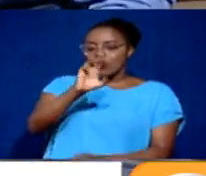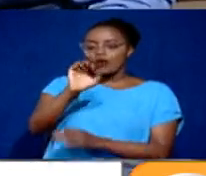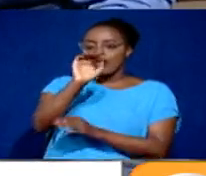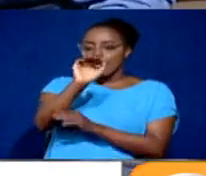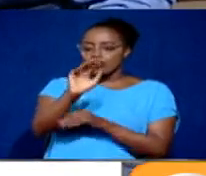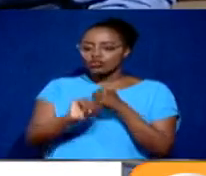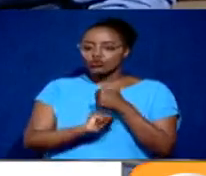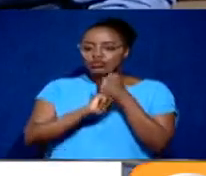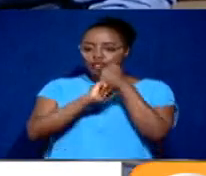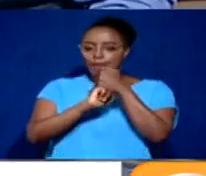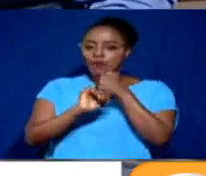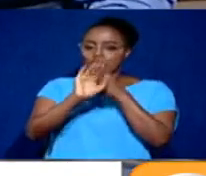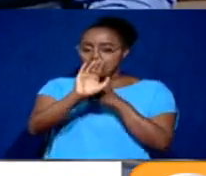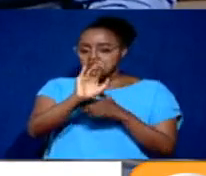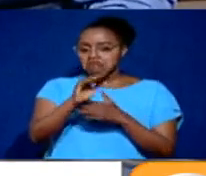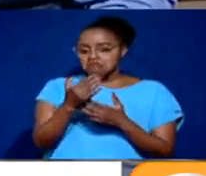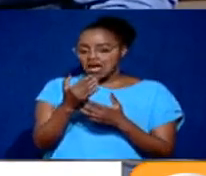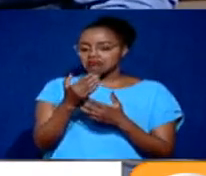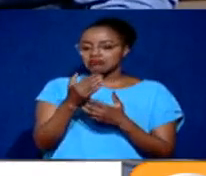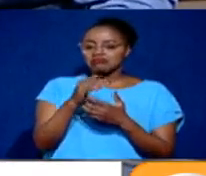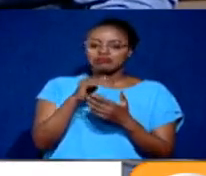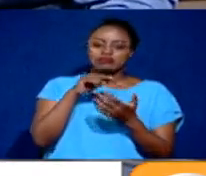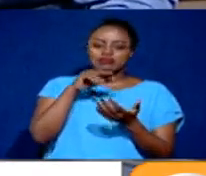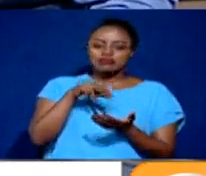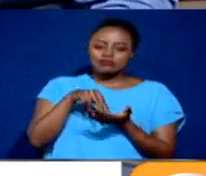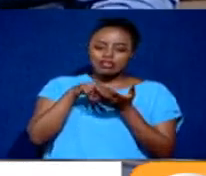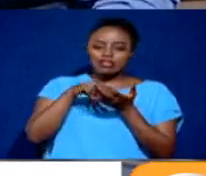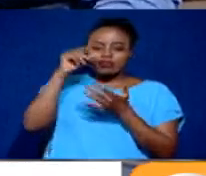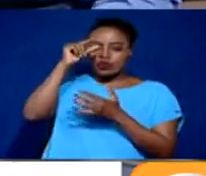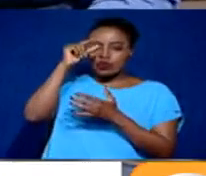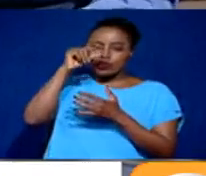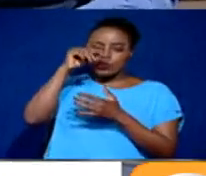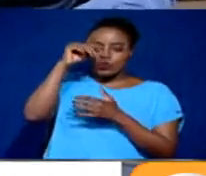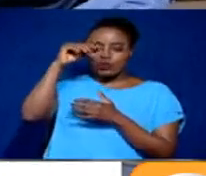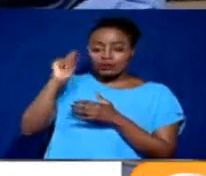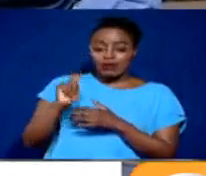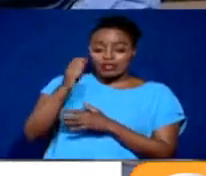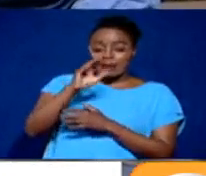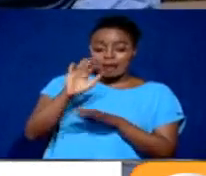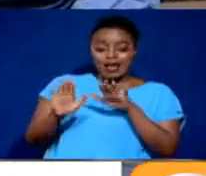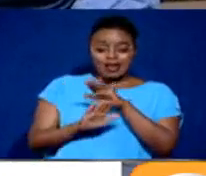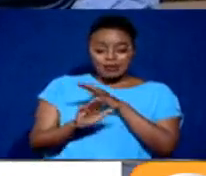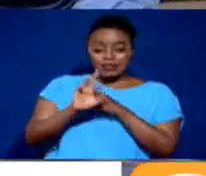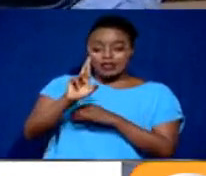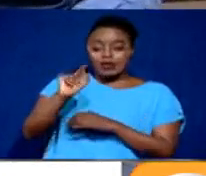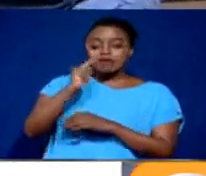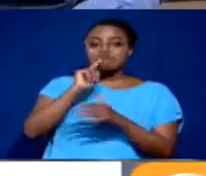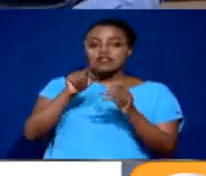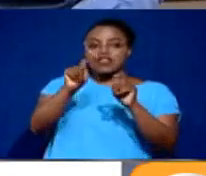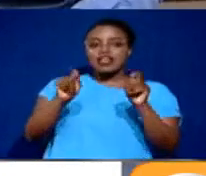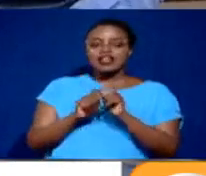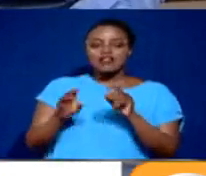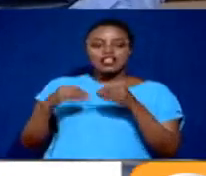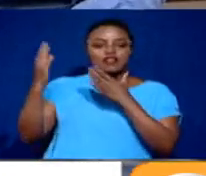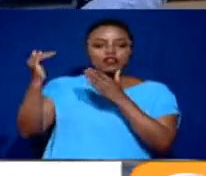rally behind his candidature come the August 9th polls. His running mate, Ruth Mutua, said that their ticket represents